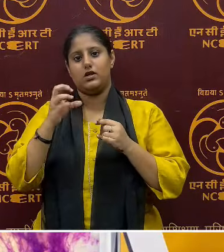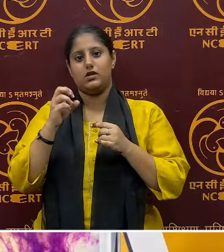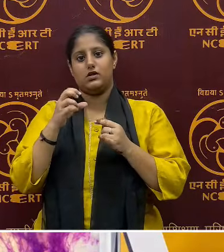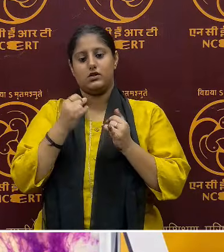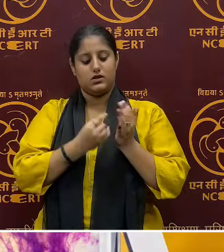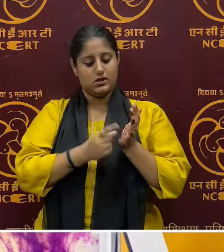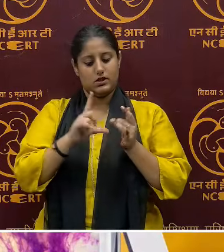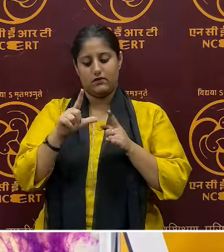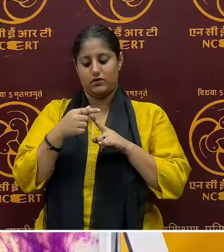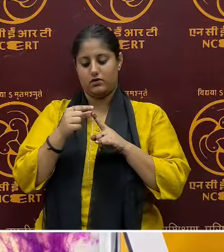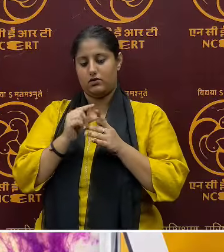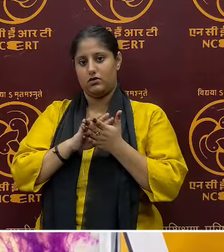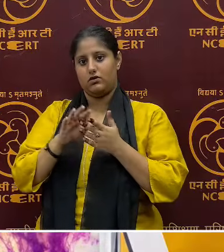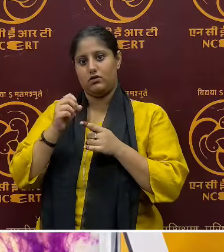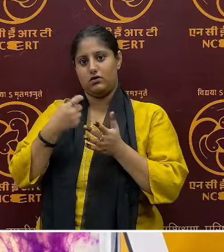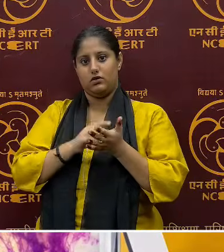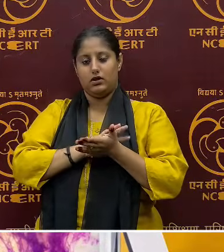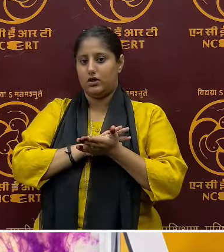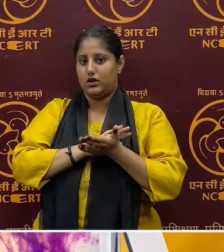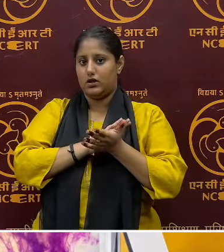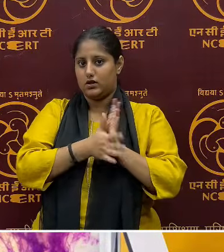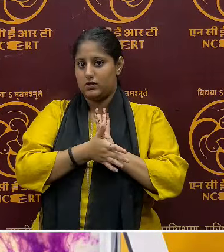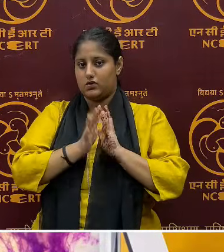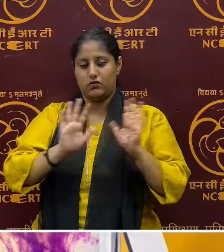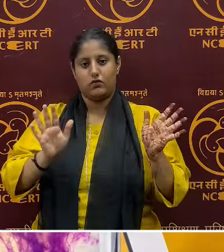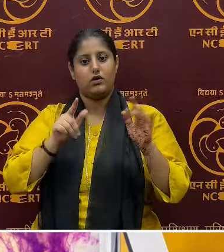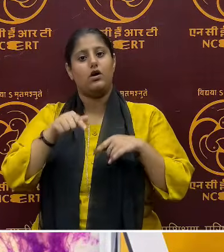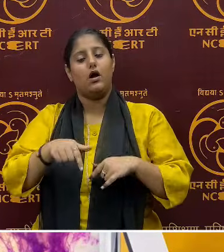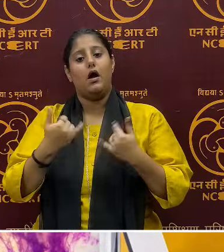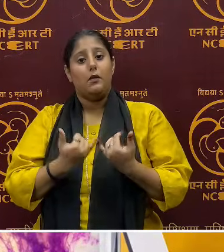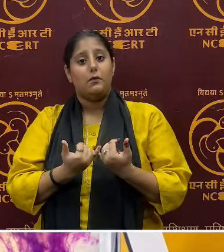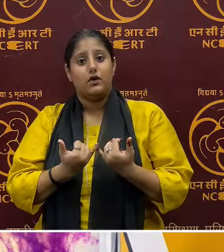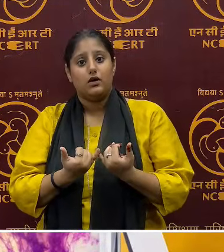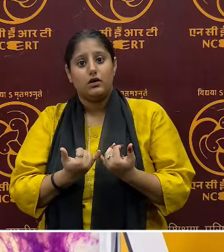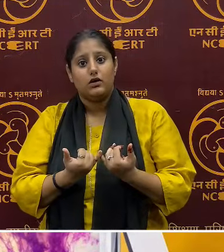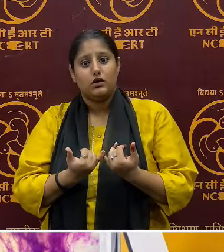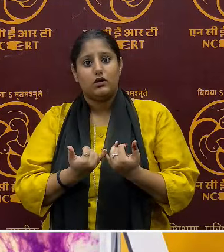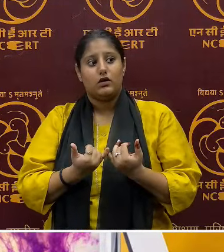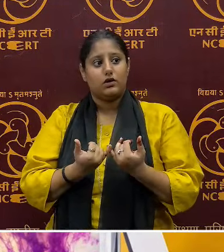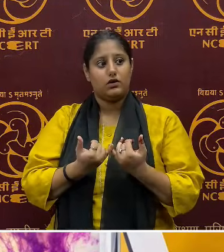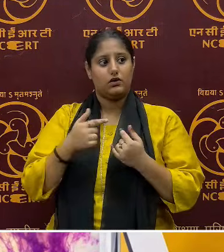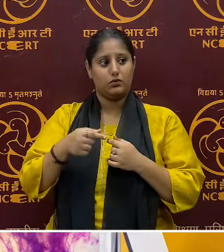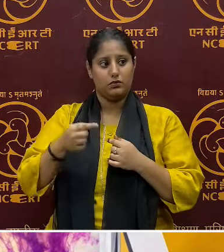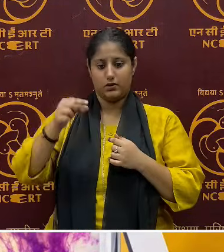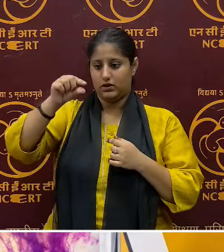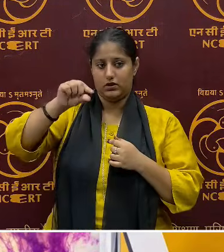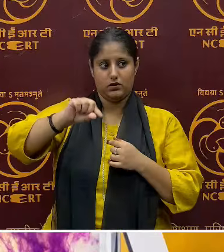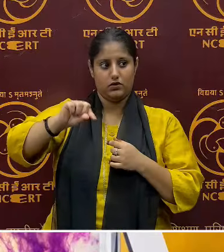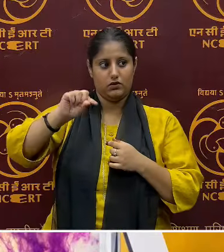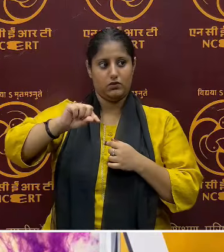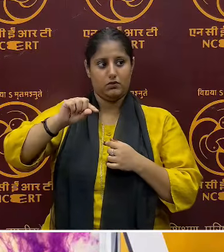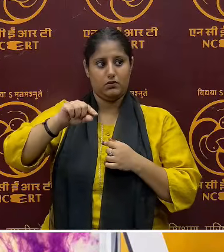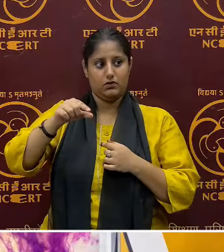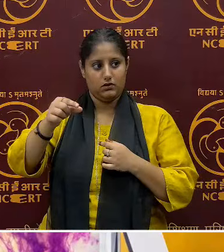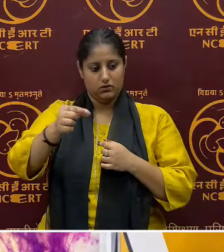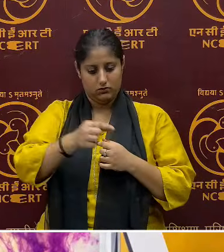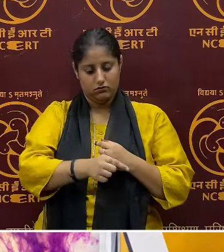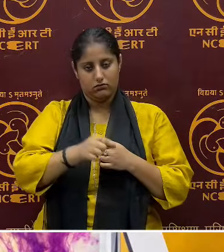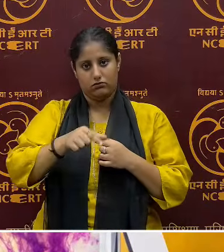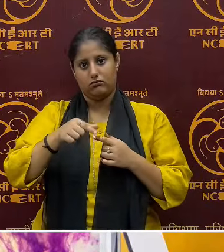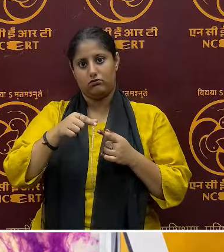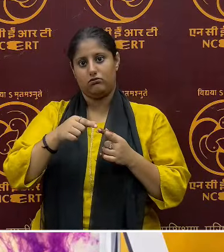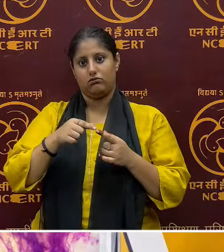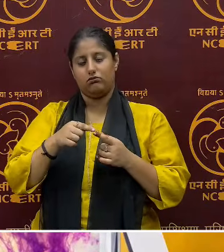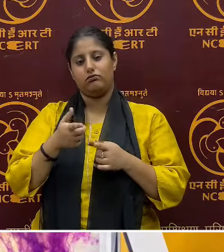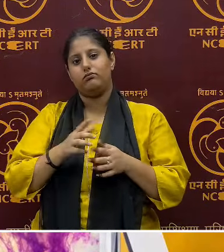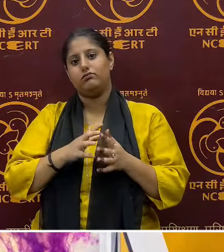this lid to open the gas jar. Now you have to drag and drop this gas jar towards the watch